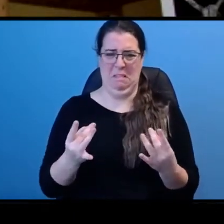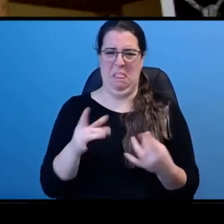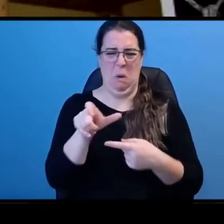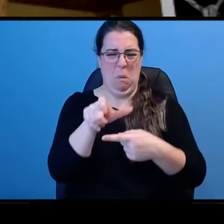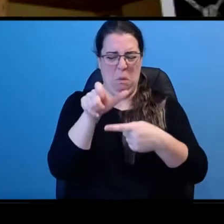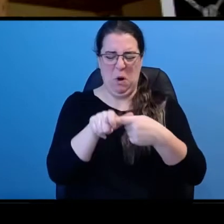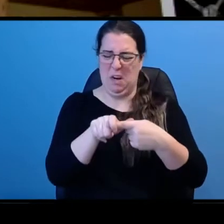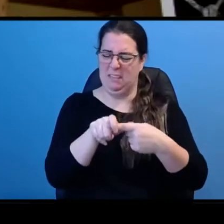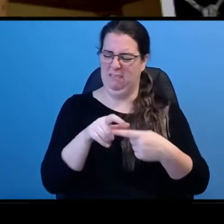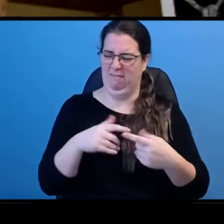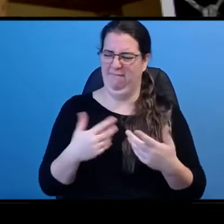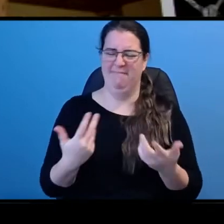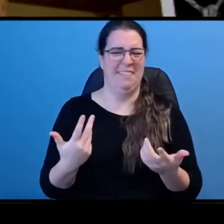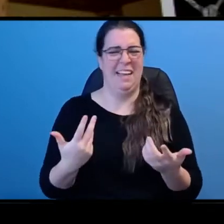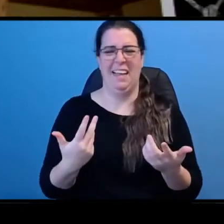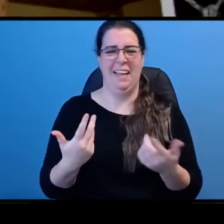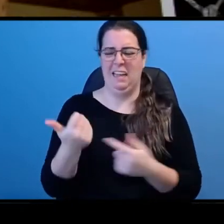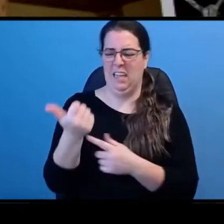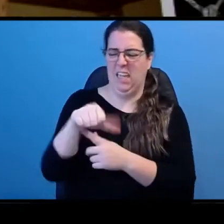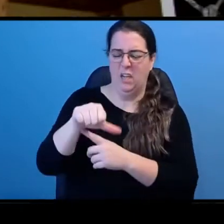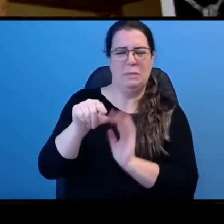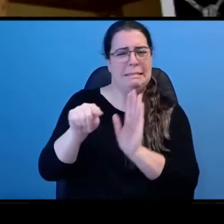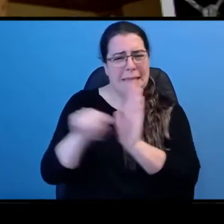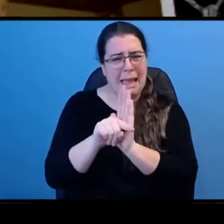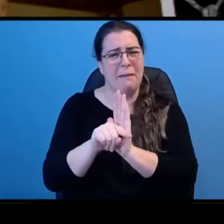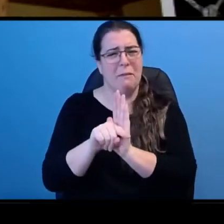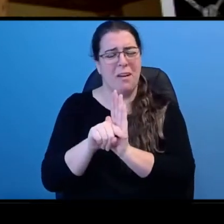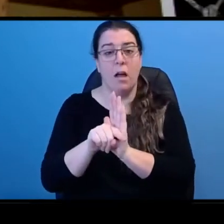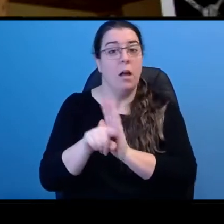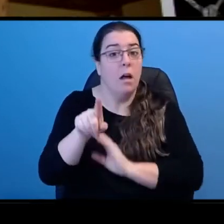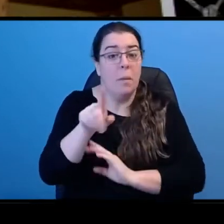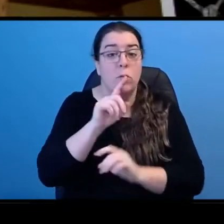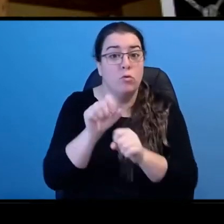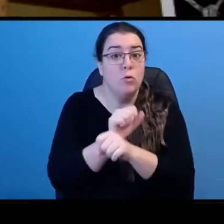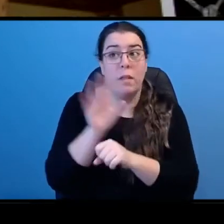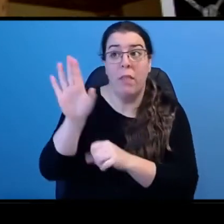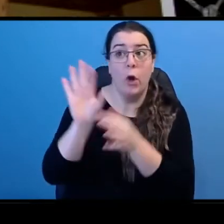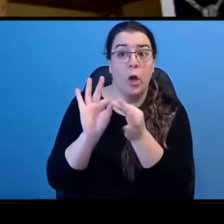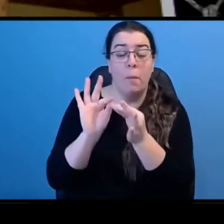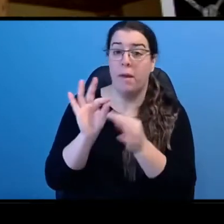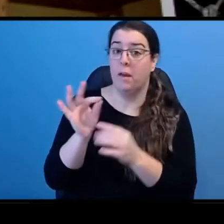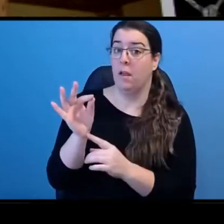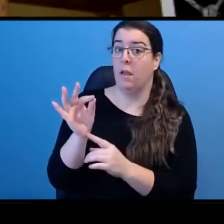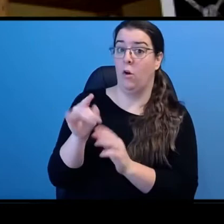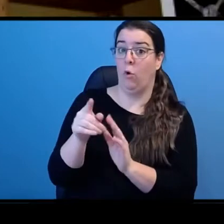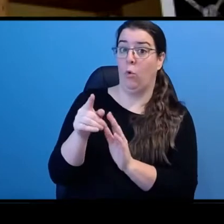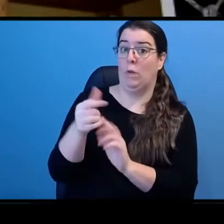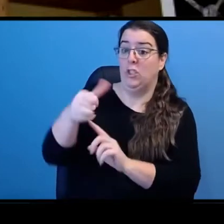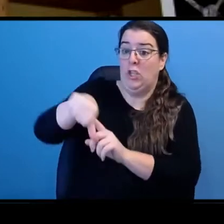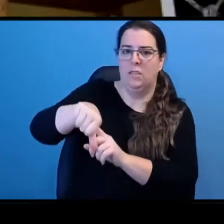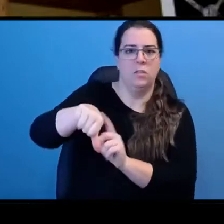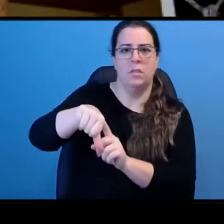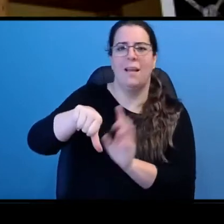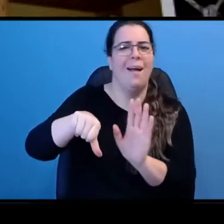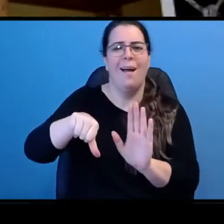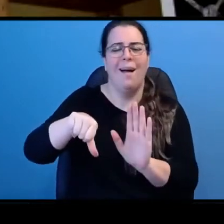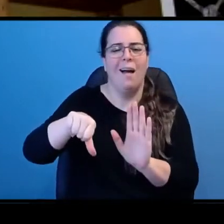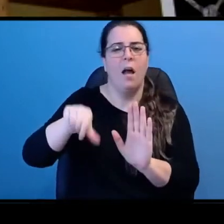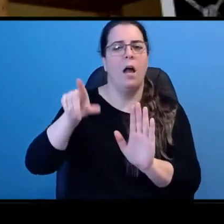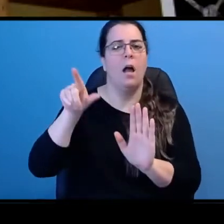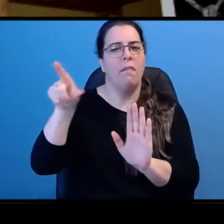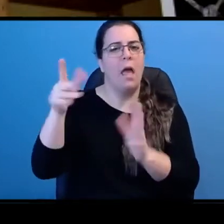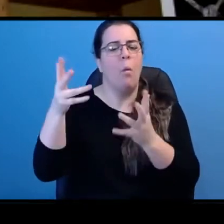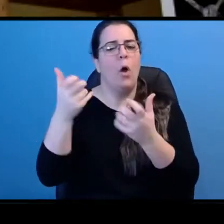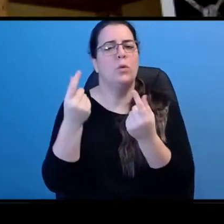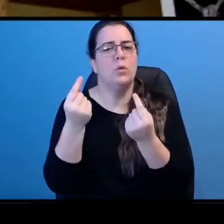keep trying, because that's what the feedback really is, you know. It doesn't mean, oh, this door is closed. It means you need to